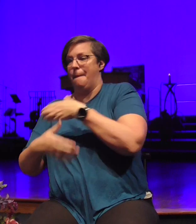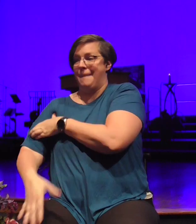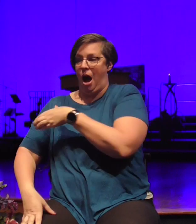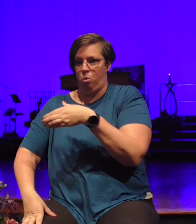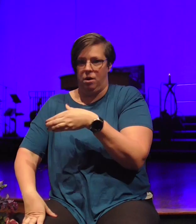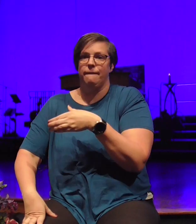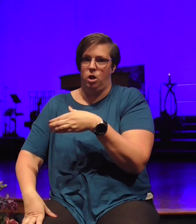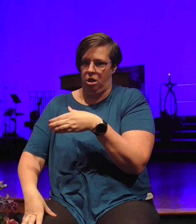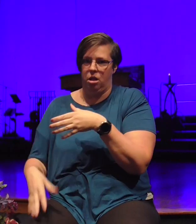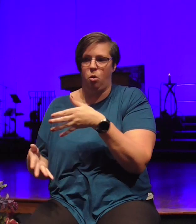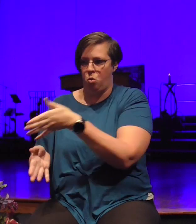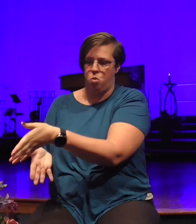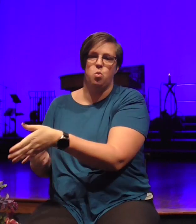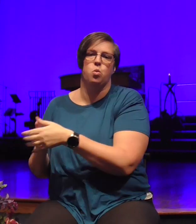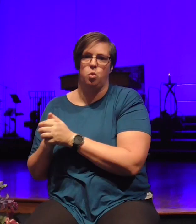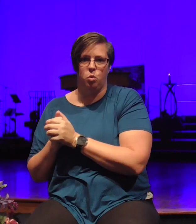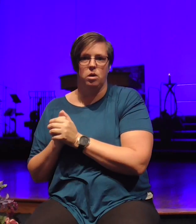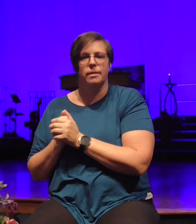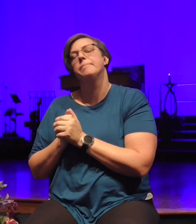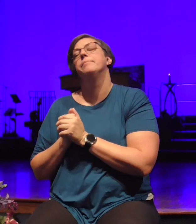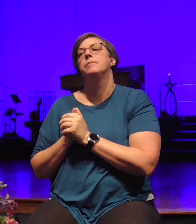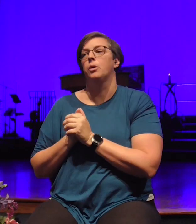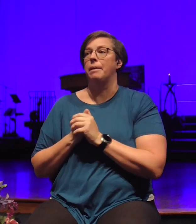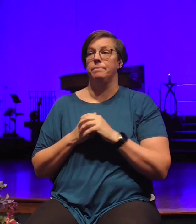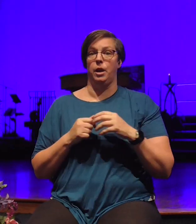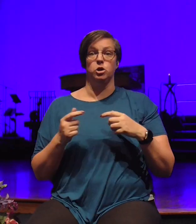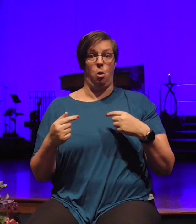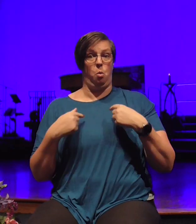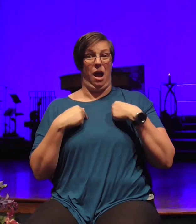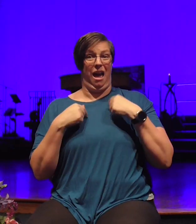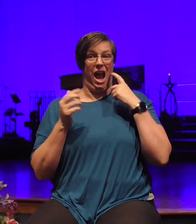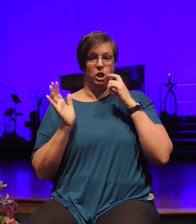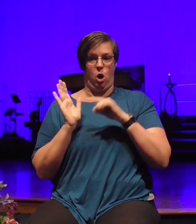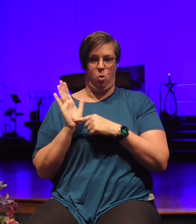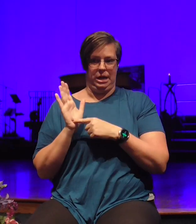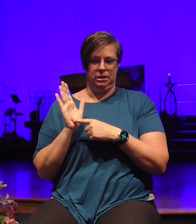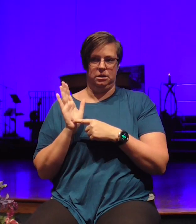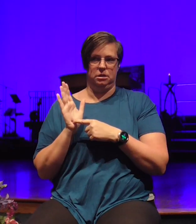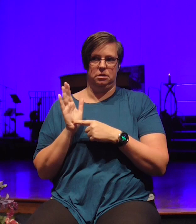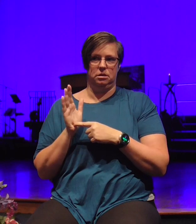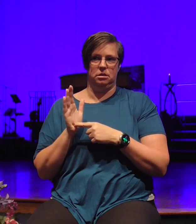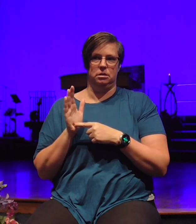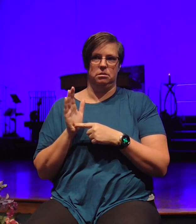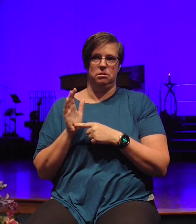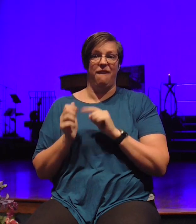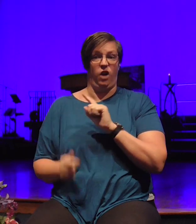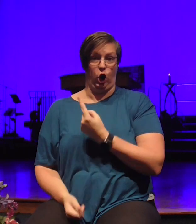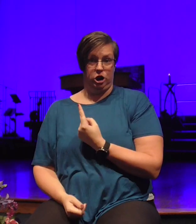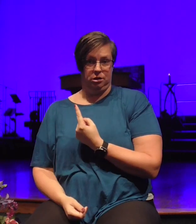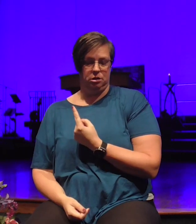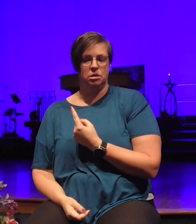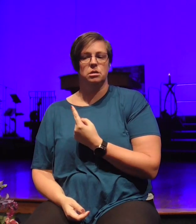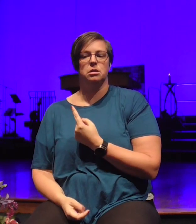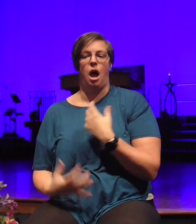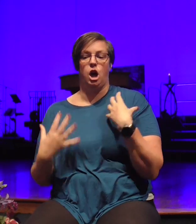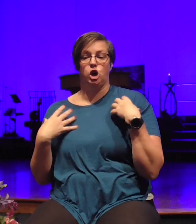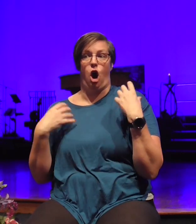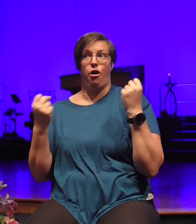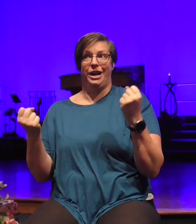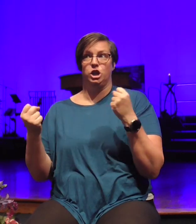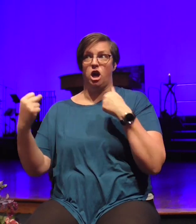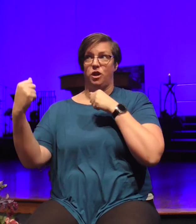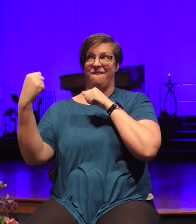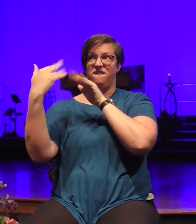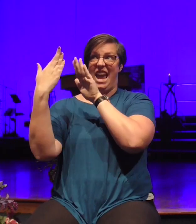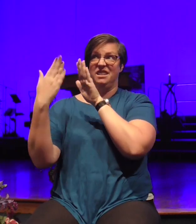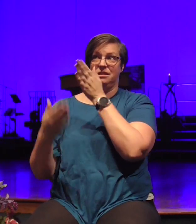powerful words. And so what I notice is that, first of all, the courage to face our God, to